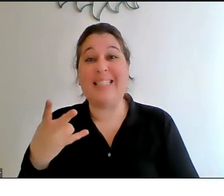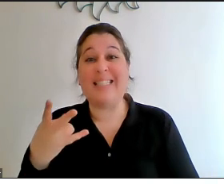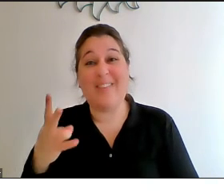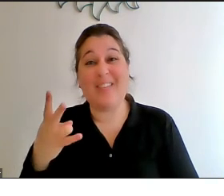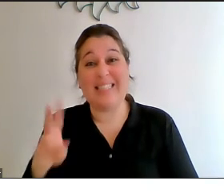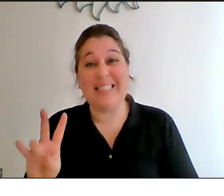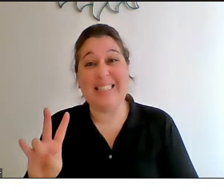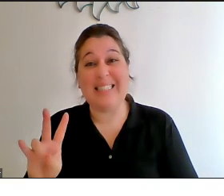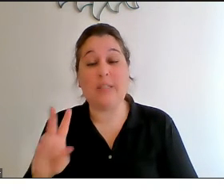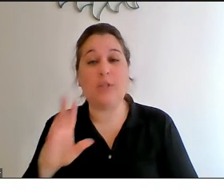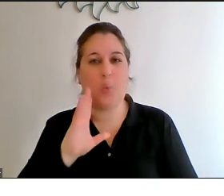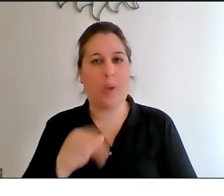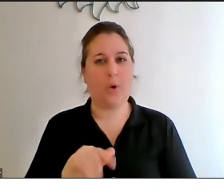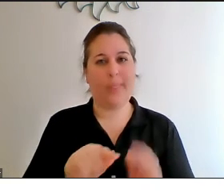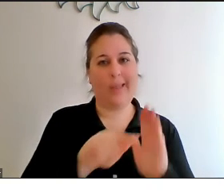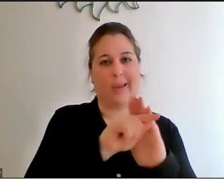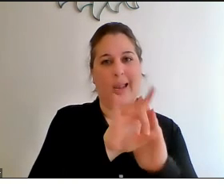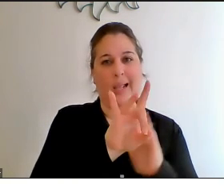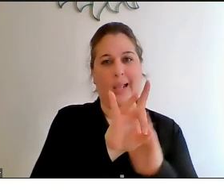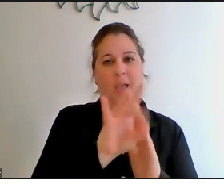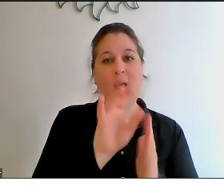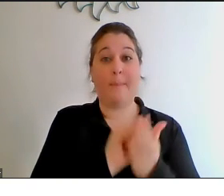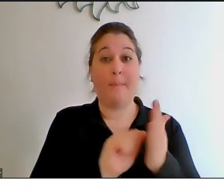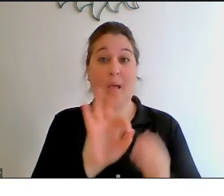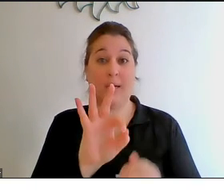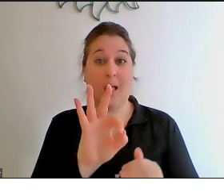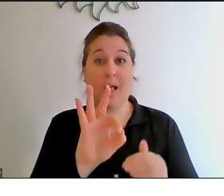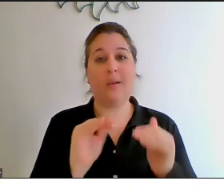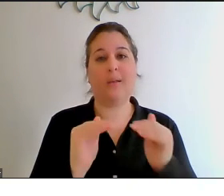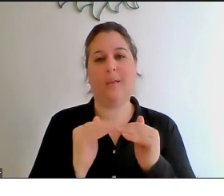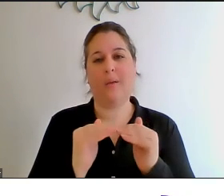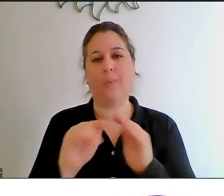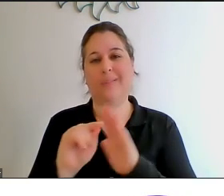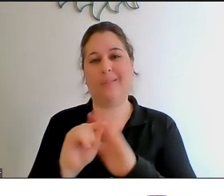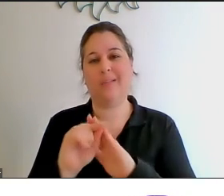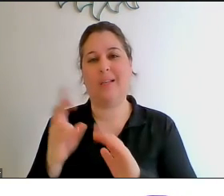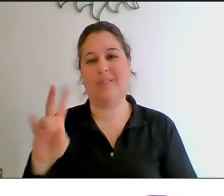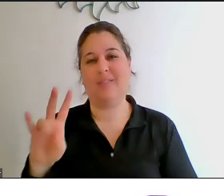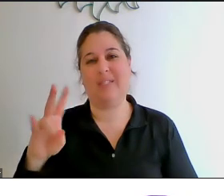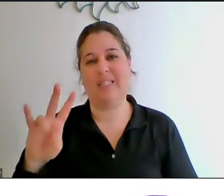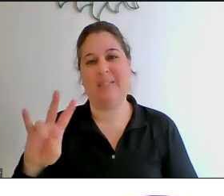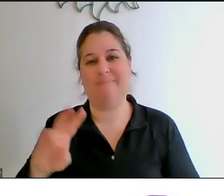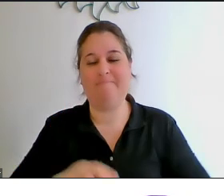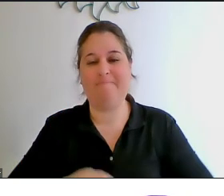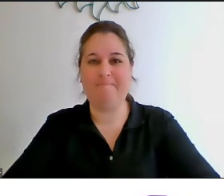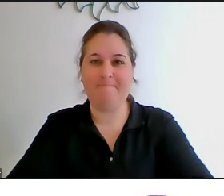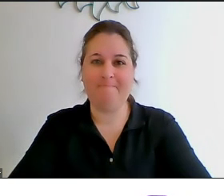17 negatives. So negative 8 minus 9 equals negative 17.